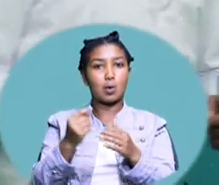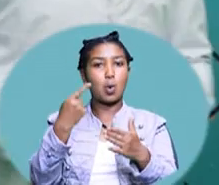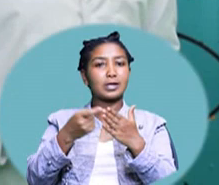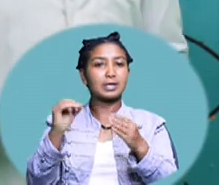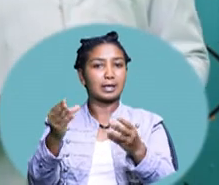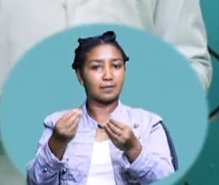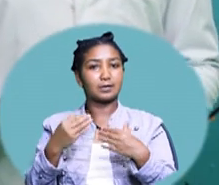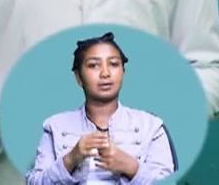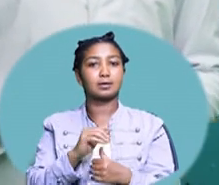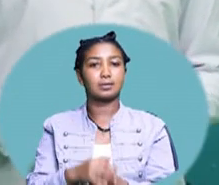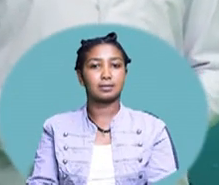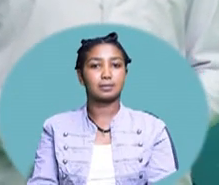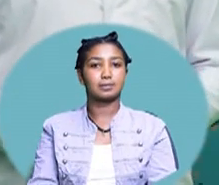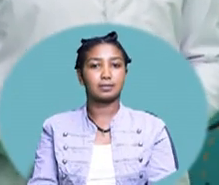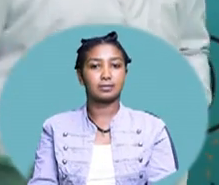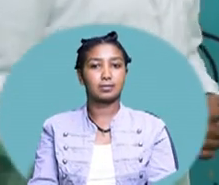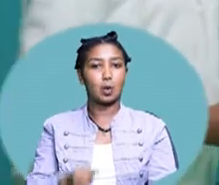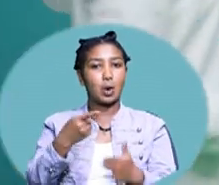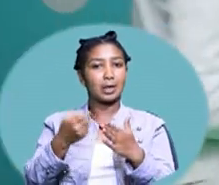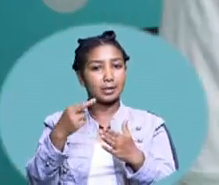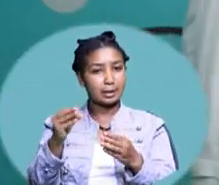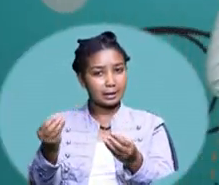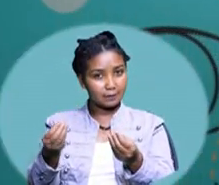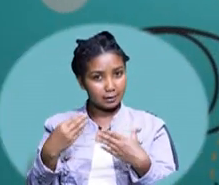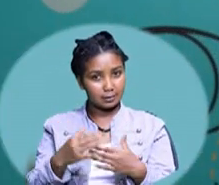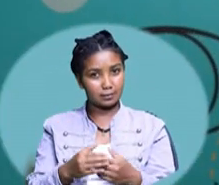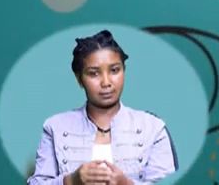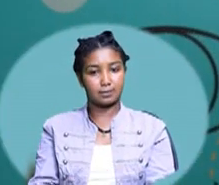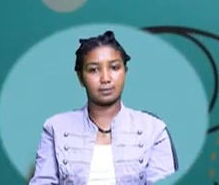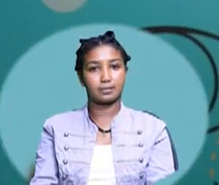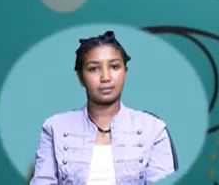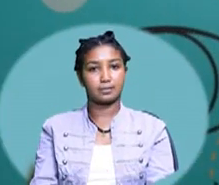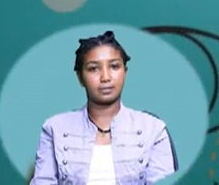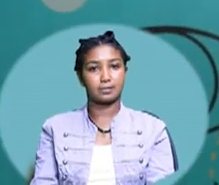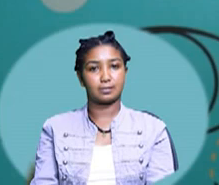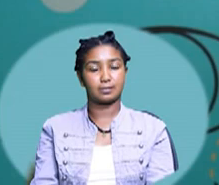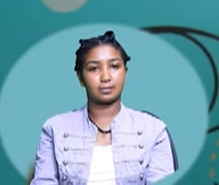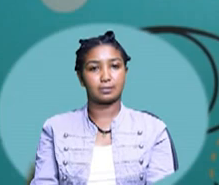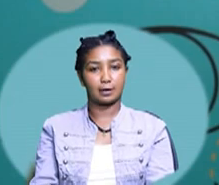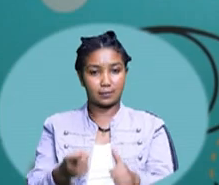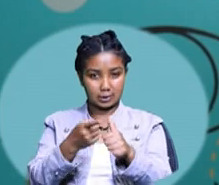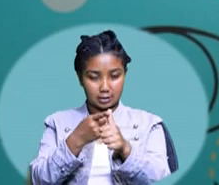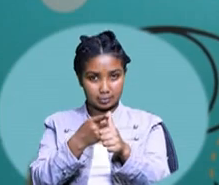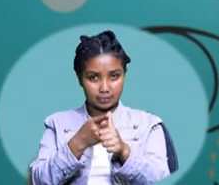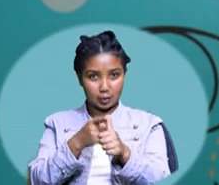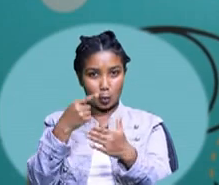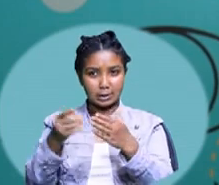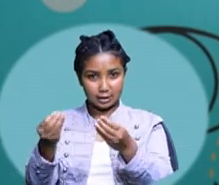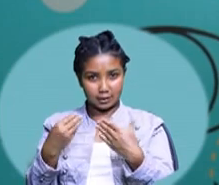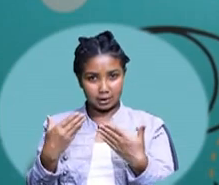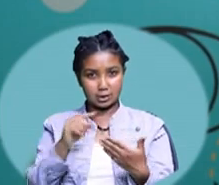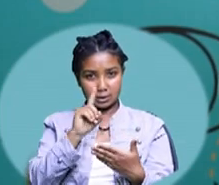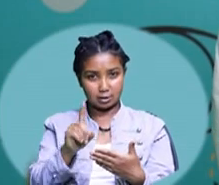first we should have to collect all the given variables. What are the given variables? What are the given